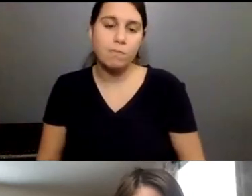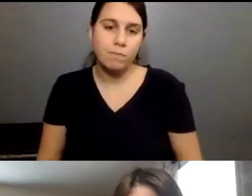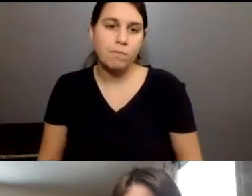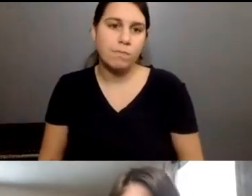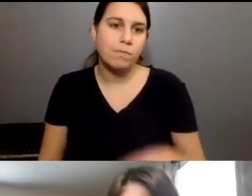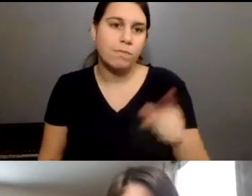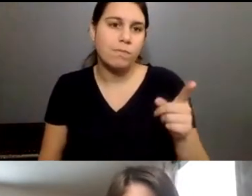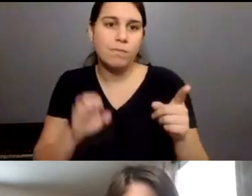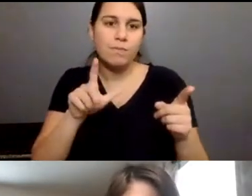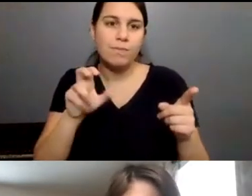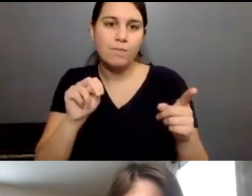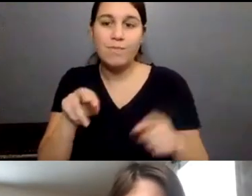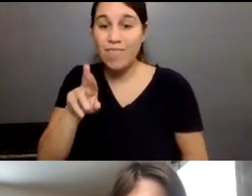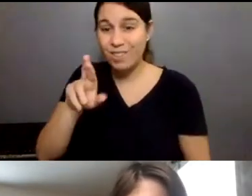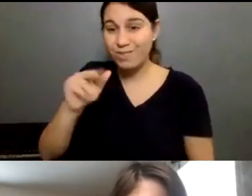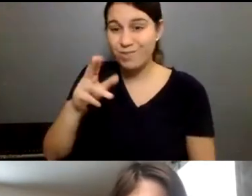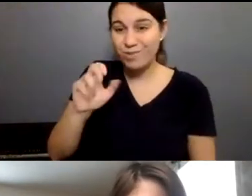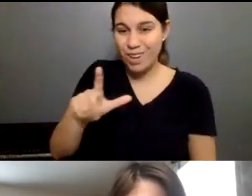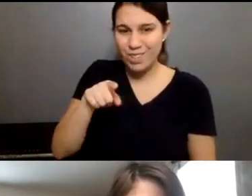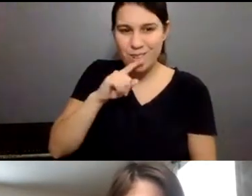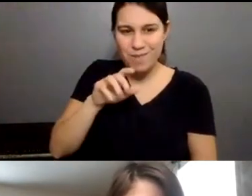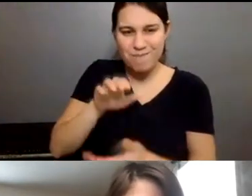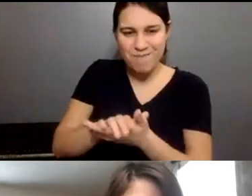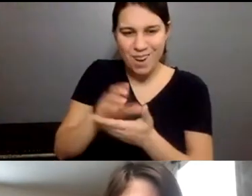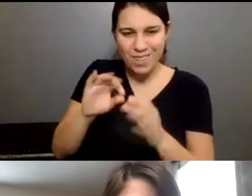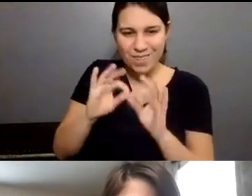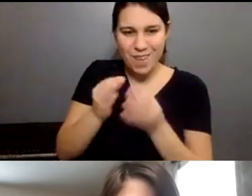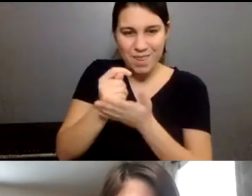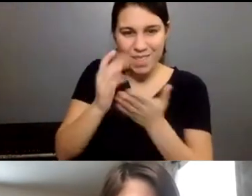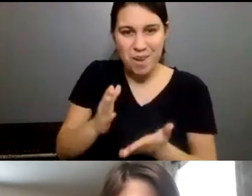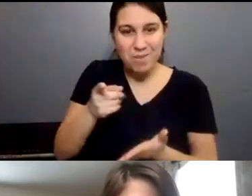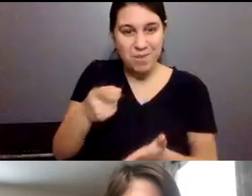Rachel, as a marriage and family therapist, I wonder if you would want to add anything.